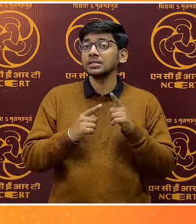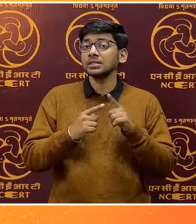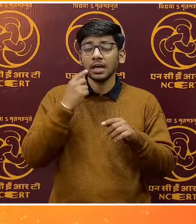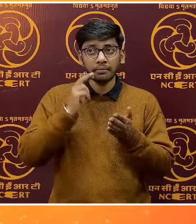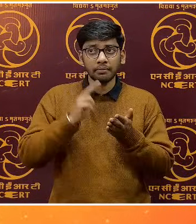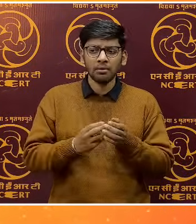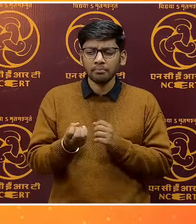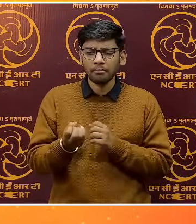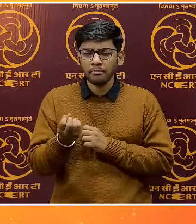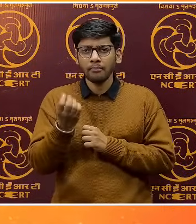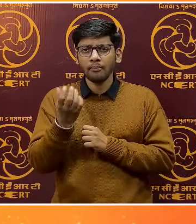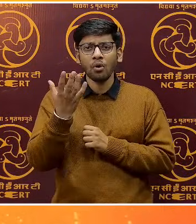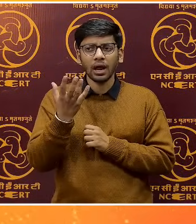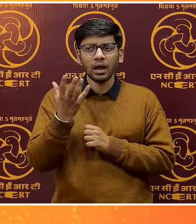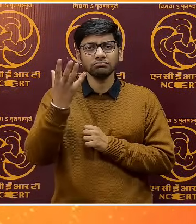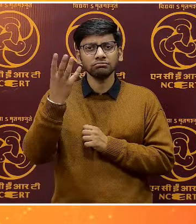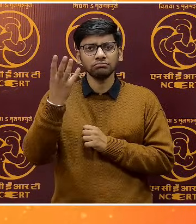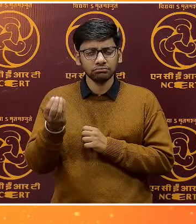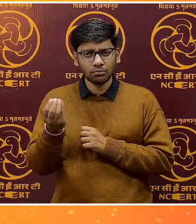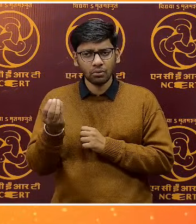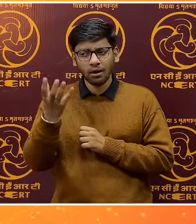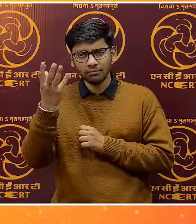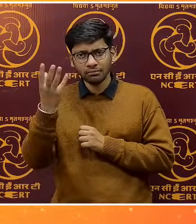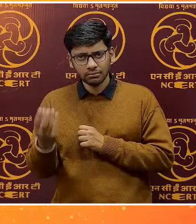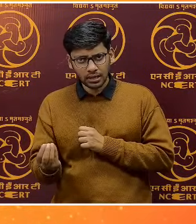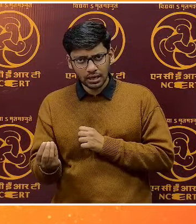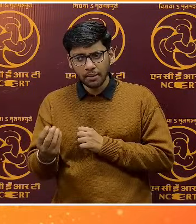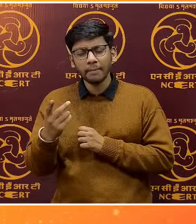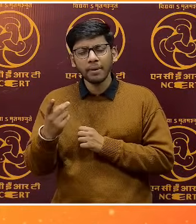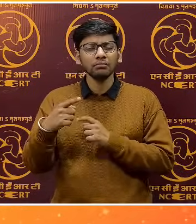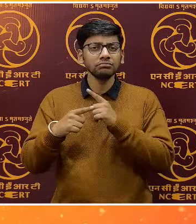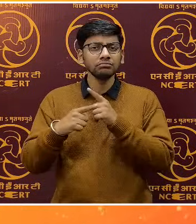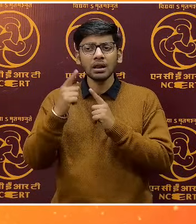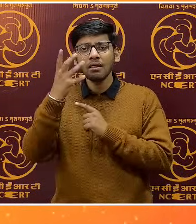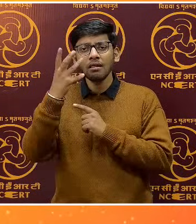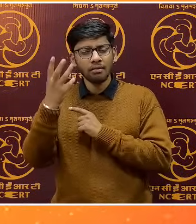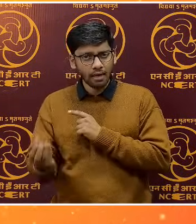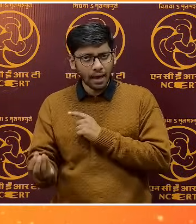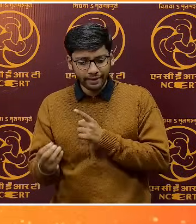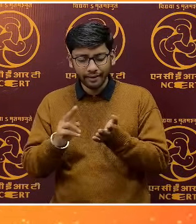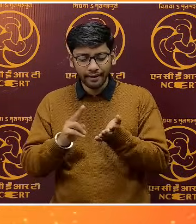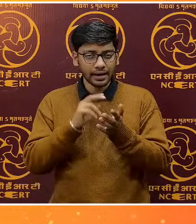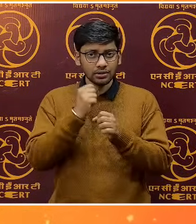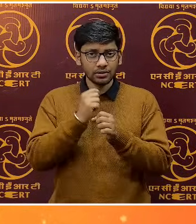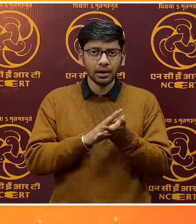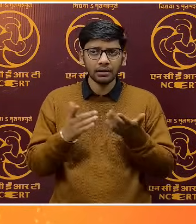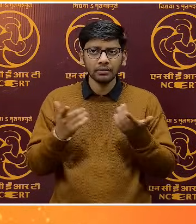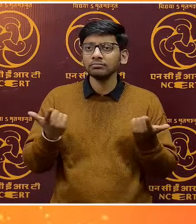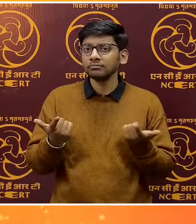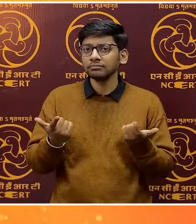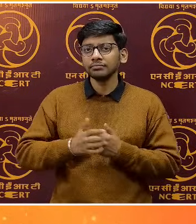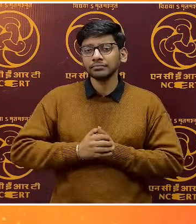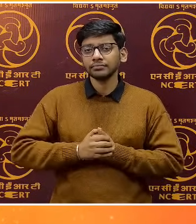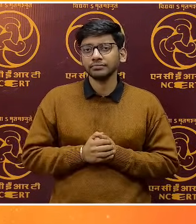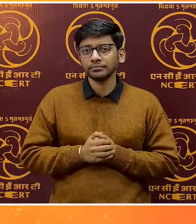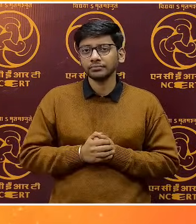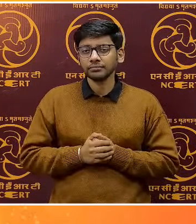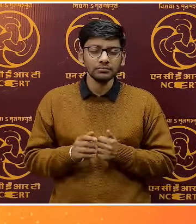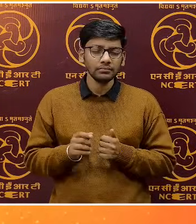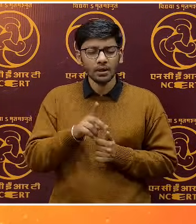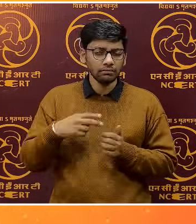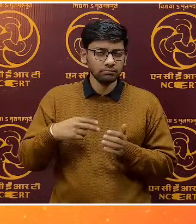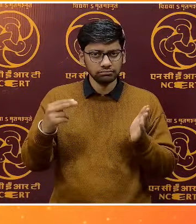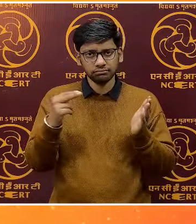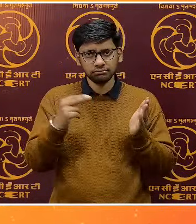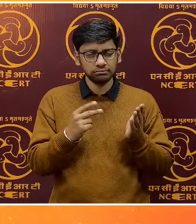morning, what is afternoon, evening and night? So, ma'am, shall we begin this activity? Absolutely. Okay, ma'am. As you can